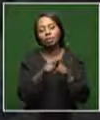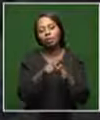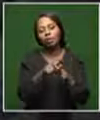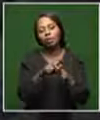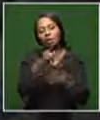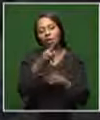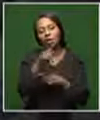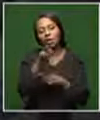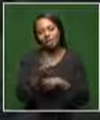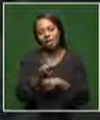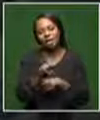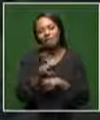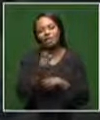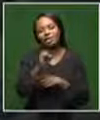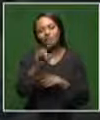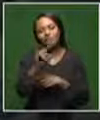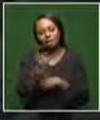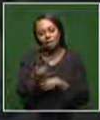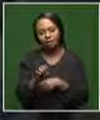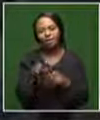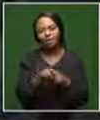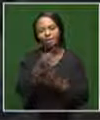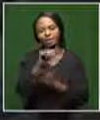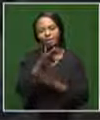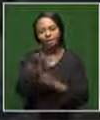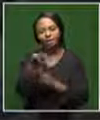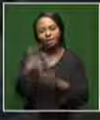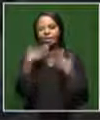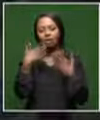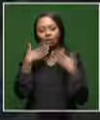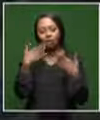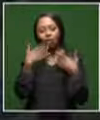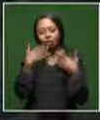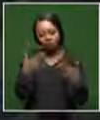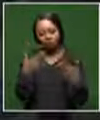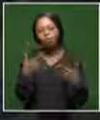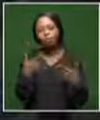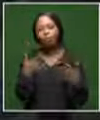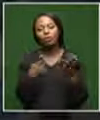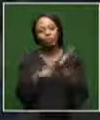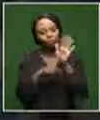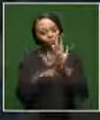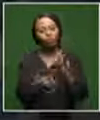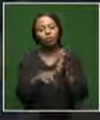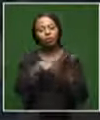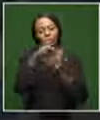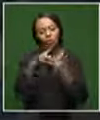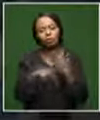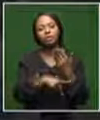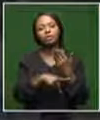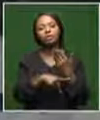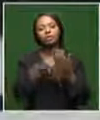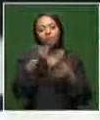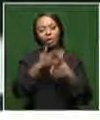and yes, and the platforms like SABC, I'm very grateful for them to express and showcase my work.